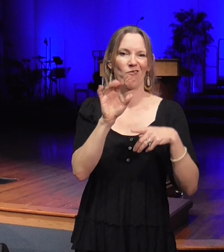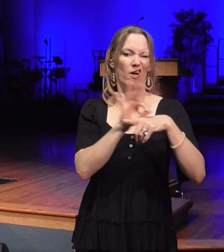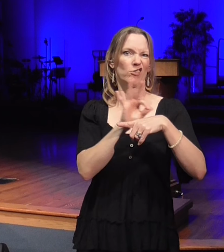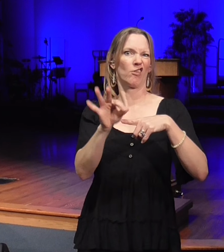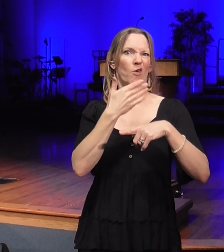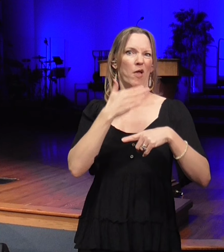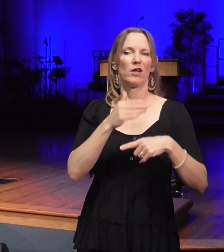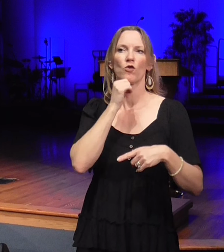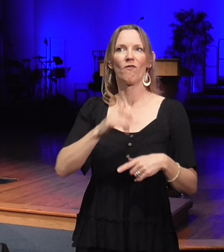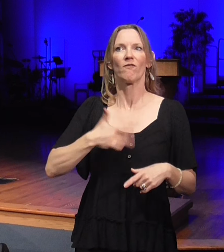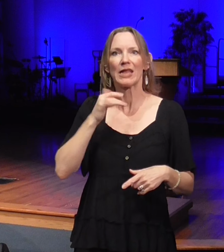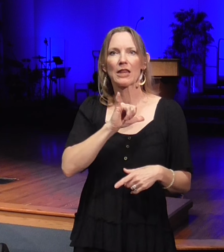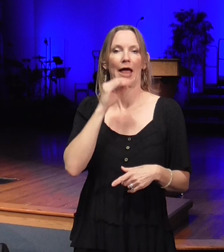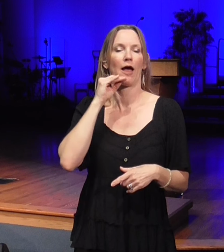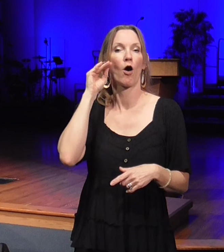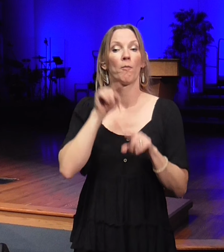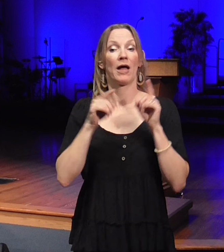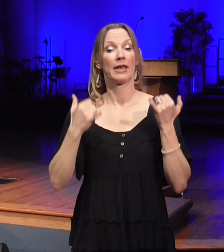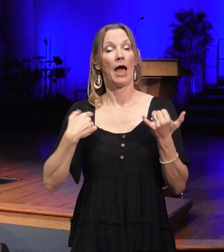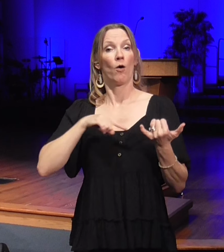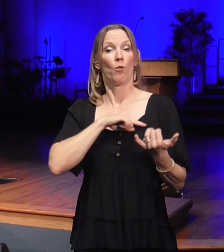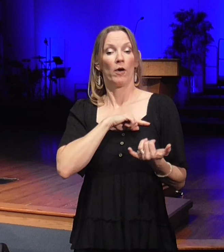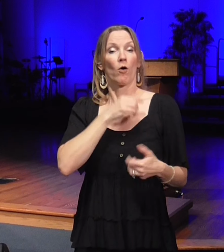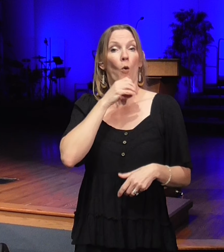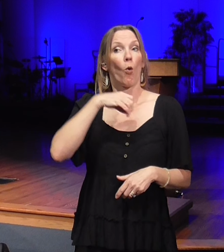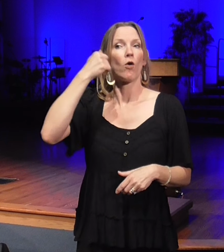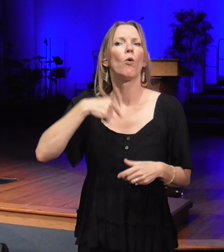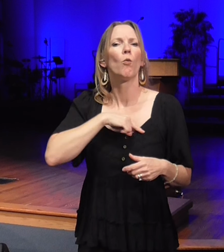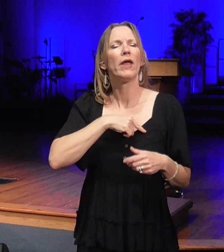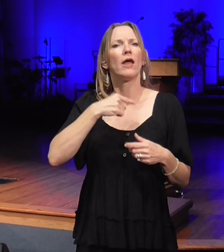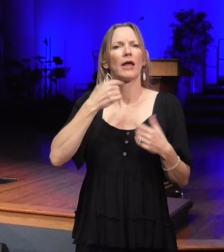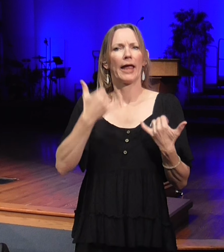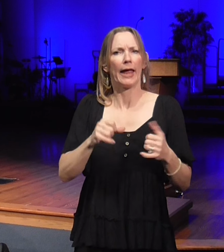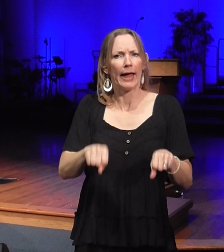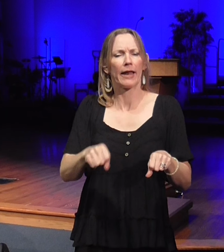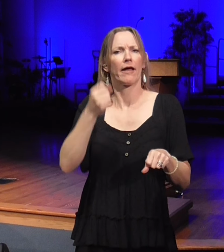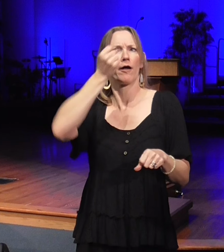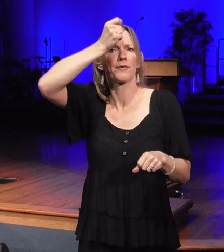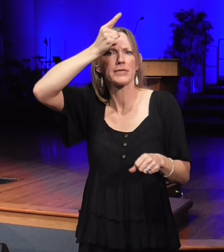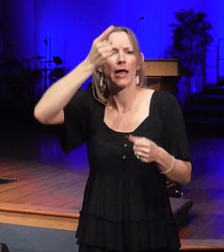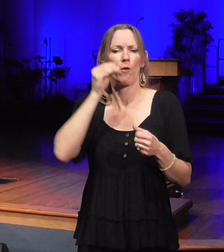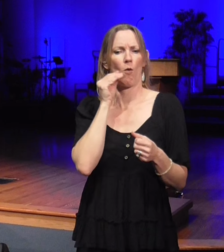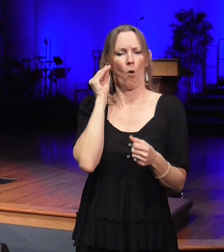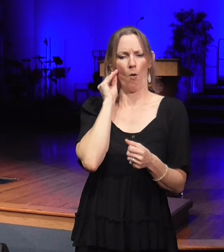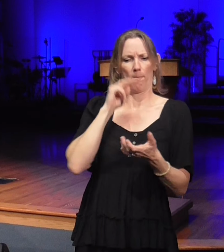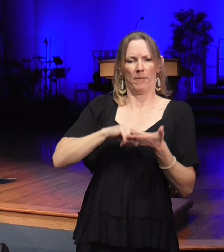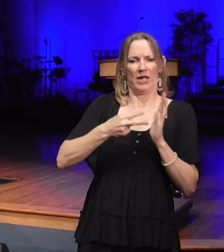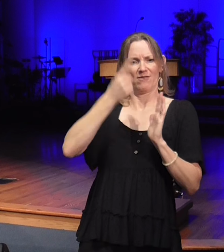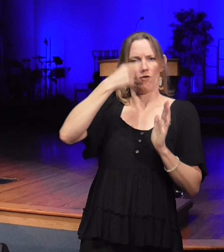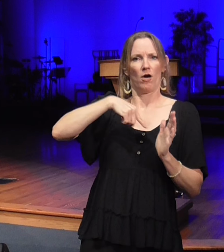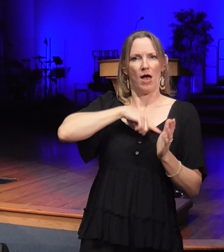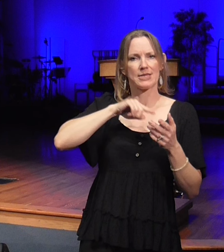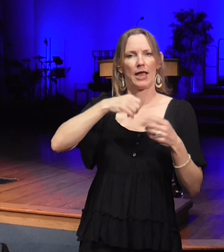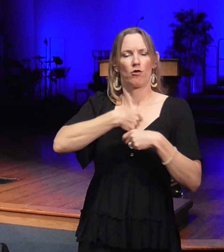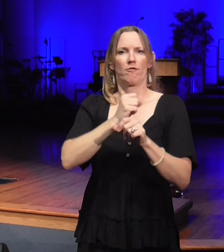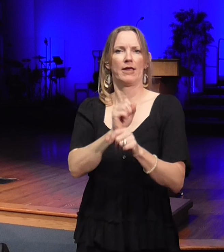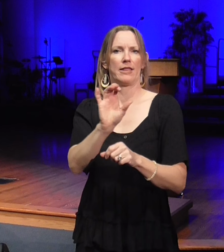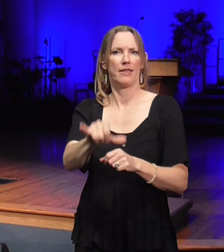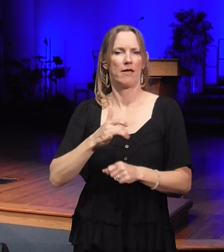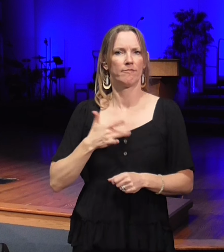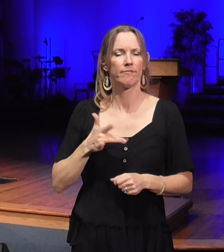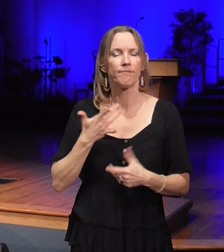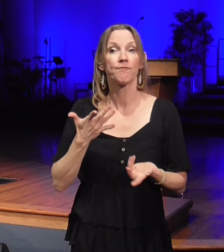should. But we're older now. We can know what home means to us and co-create it for ourselves.